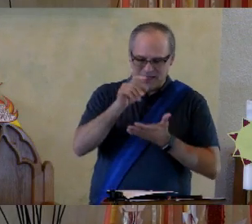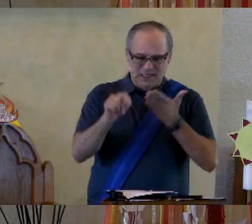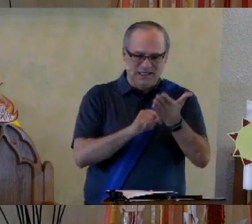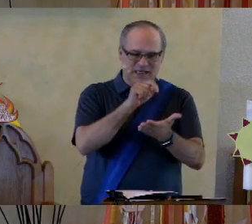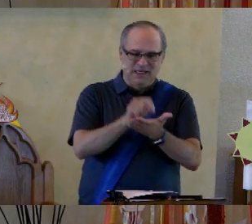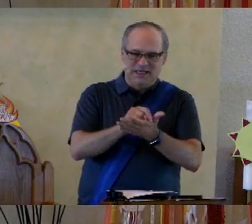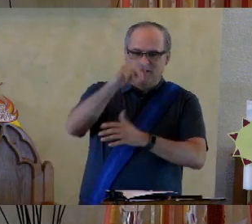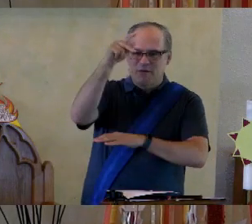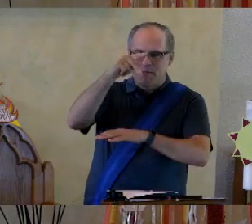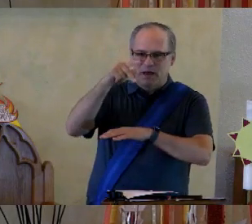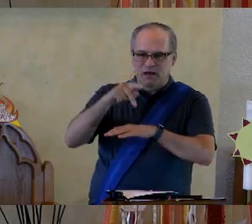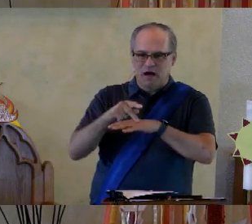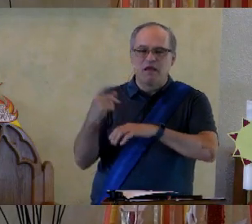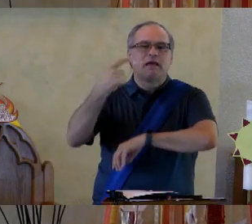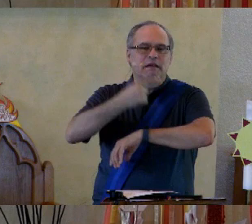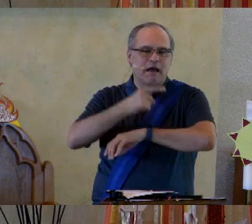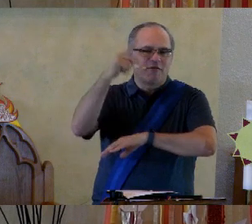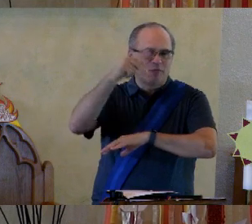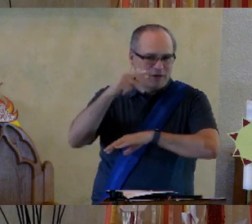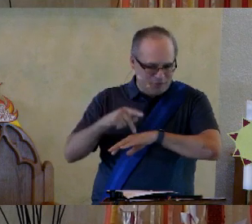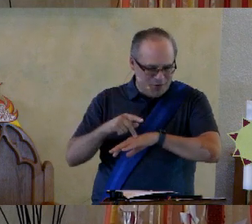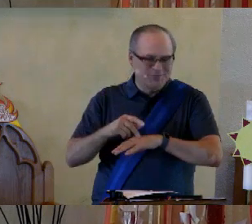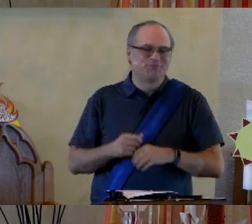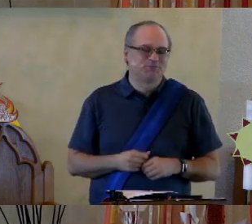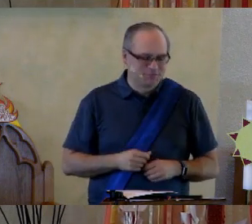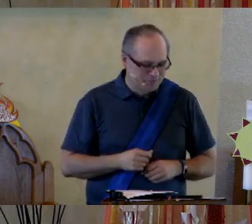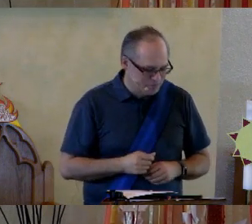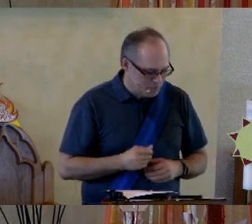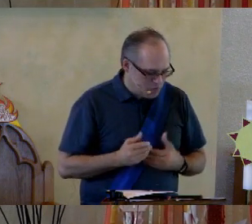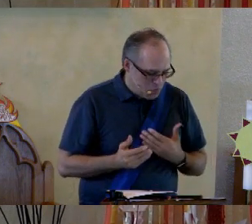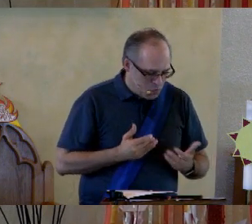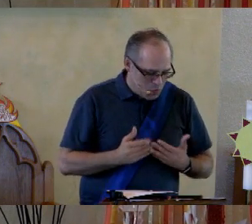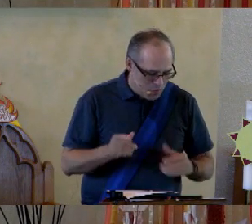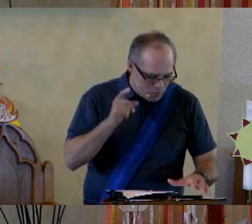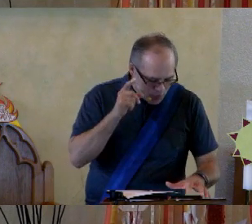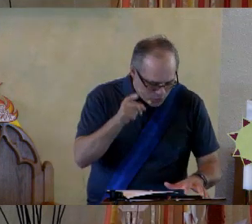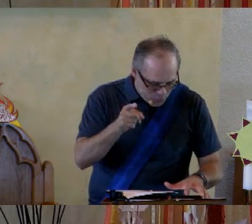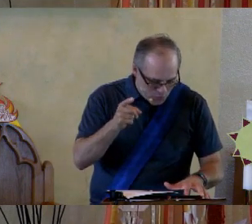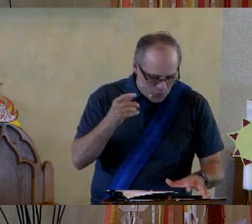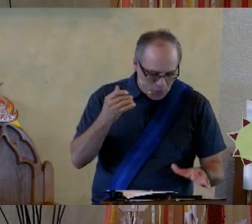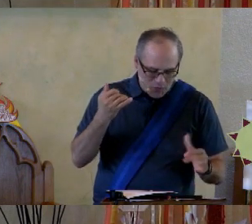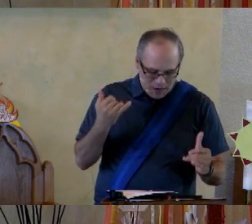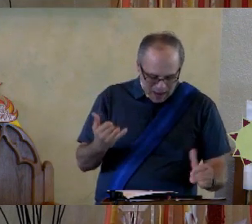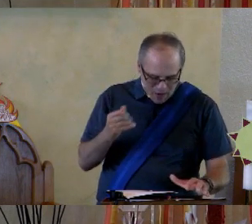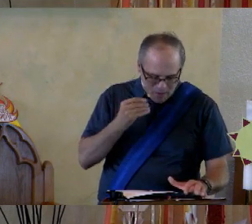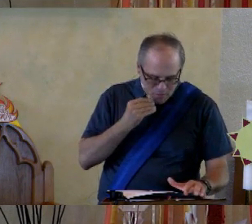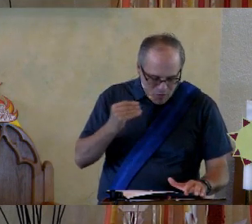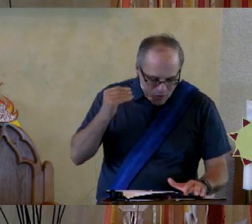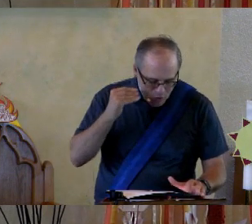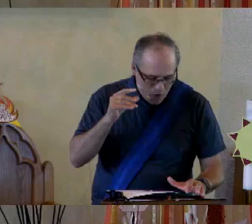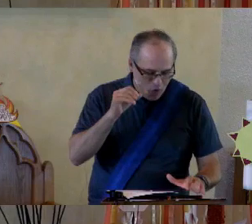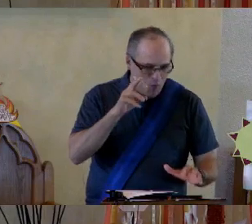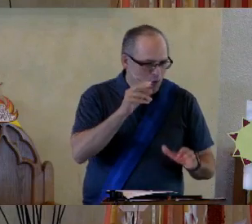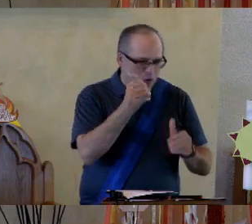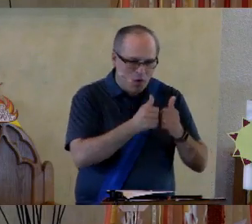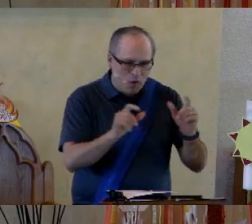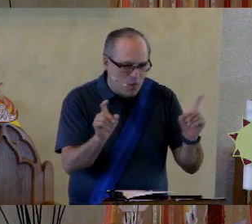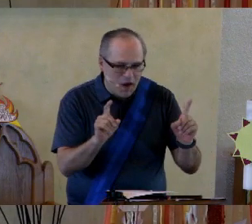Wherever you are, we're glad that you're joining us for worship virtually today. Today we are going to